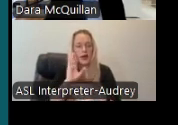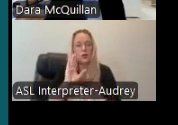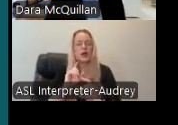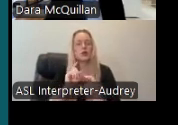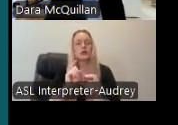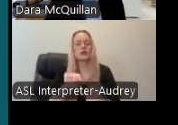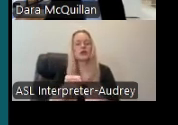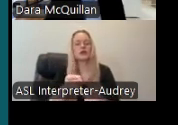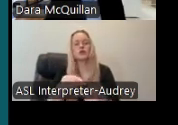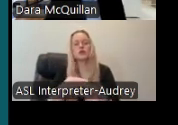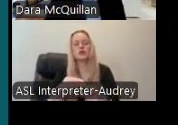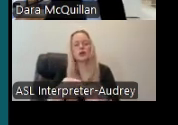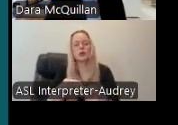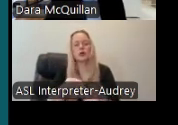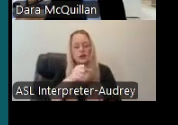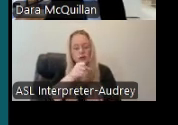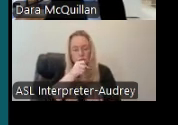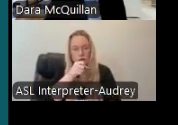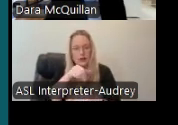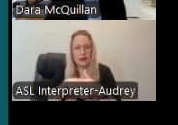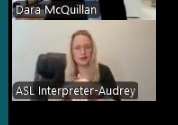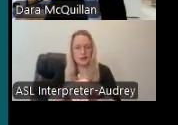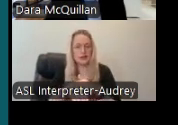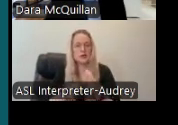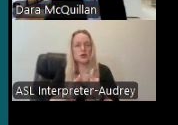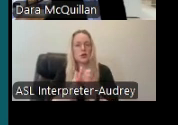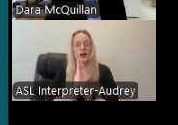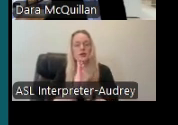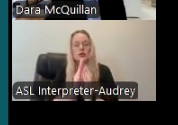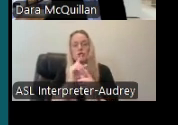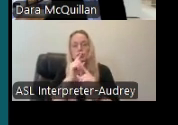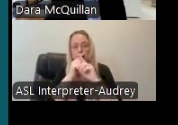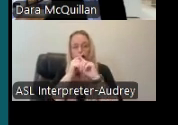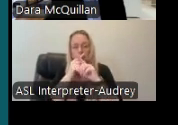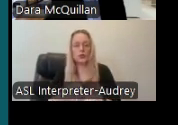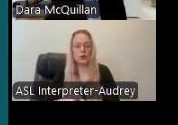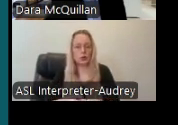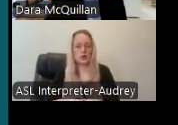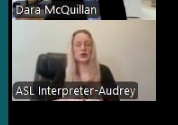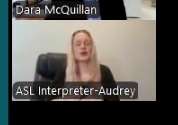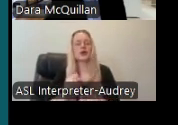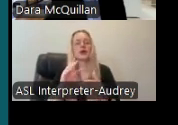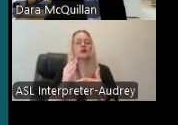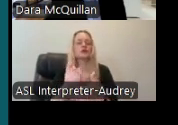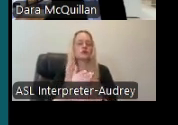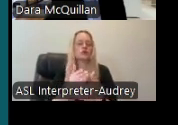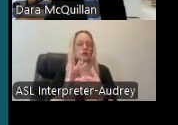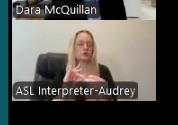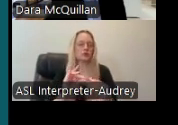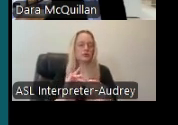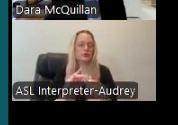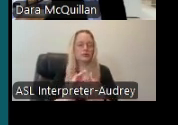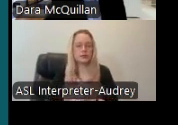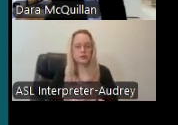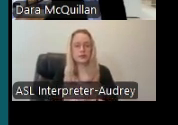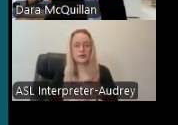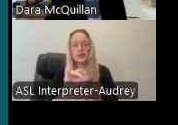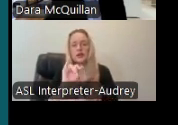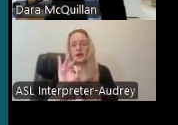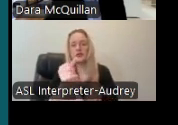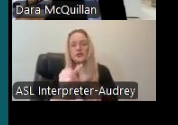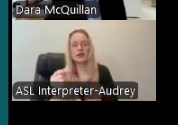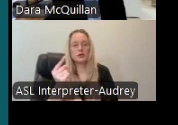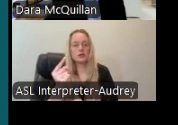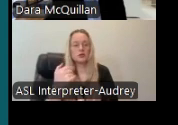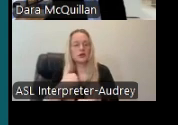microphone access. You'll be prompted to unmute and we'll be able to share your comment. If anyone experiences